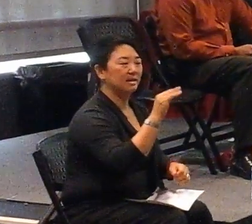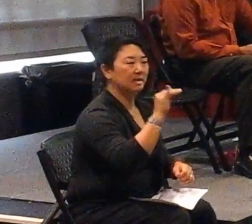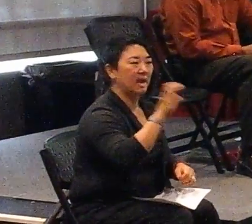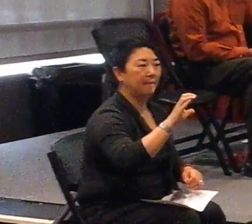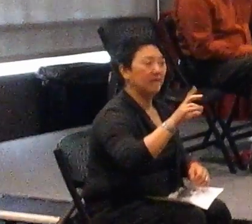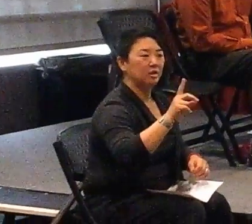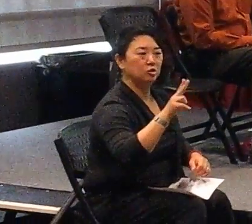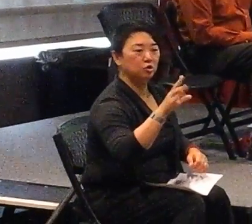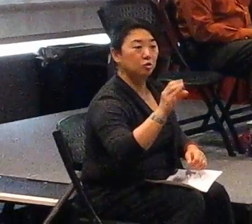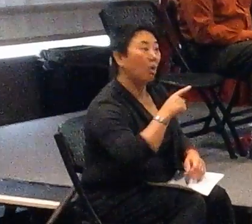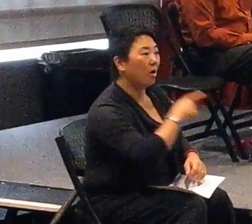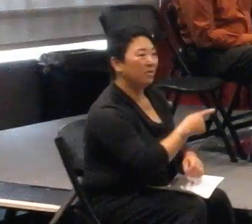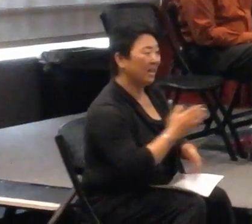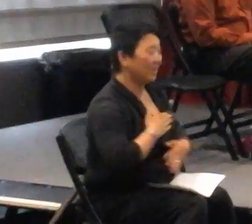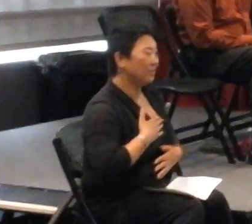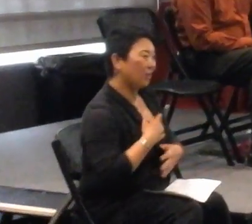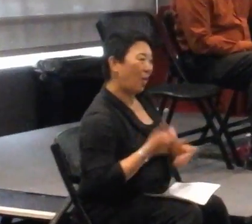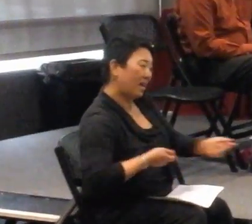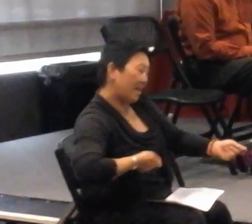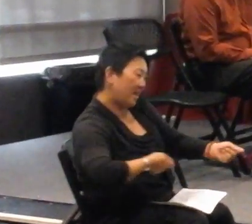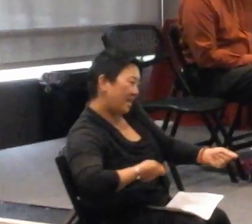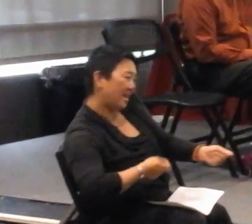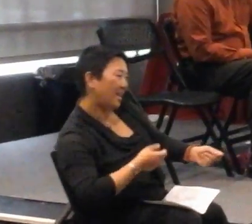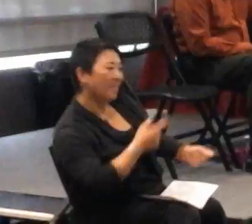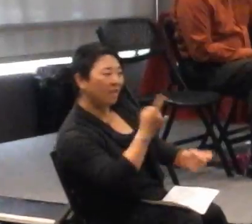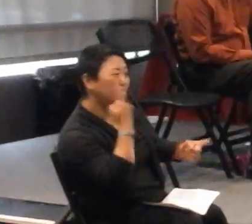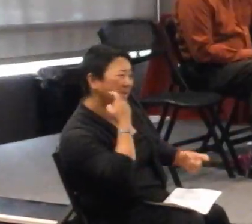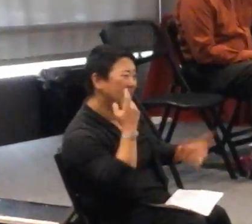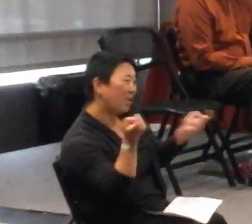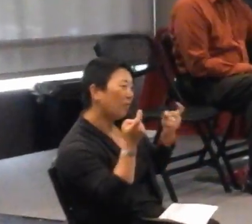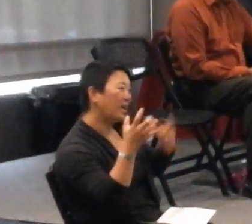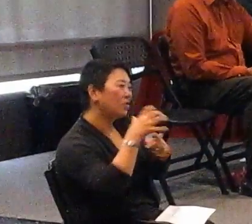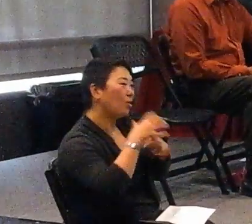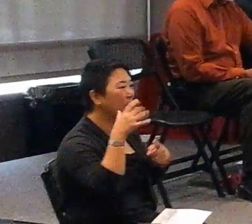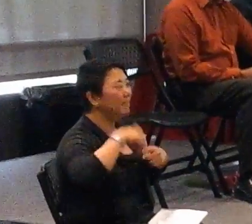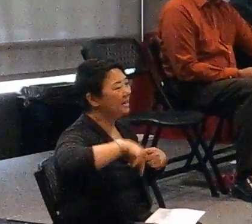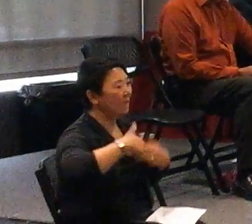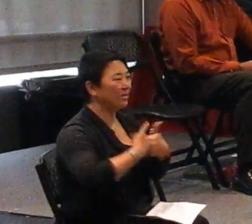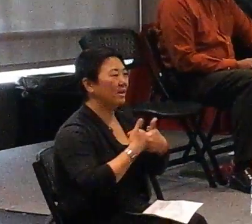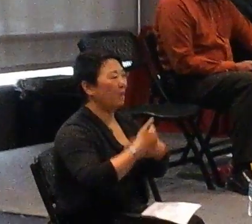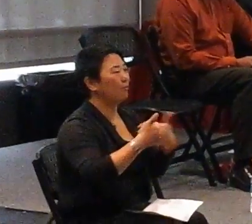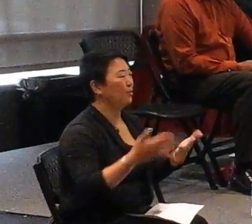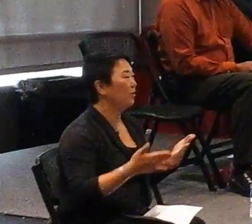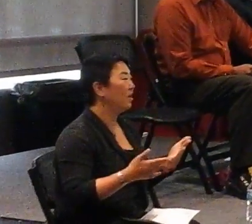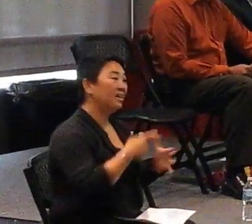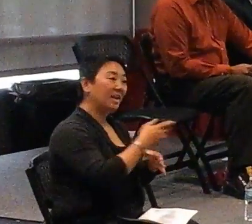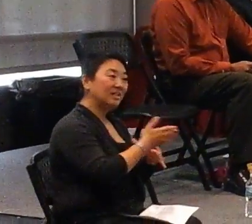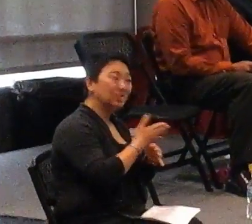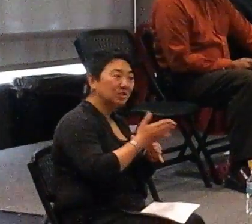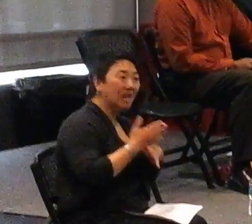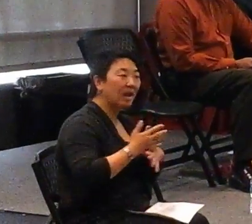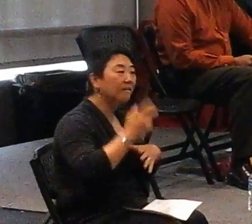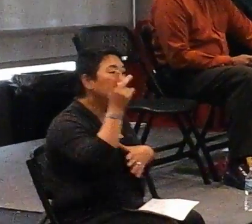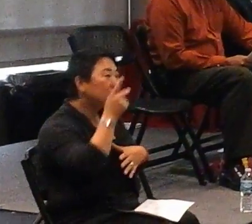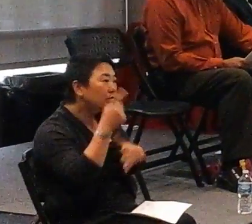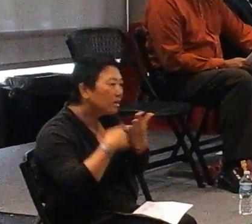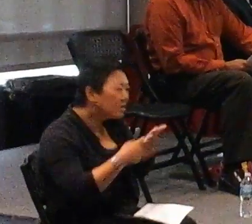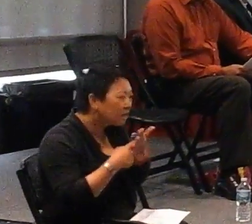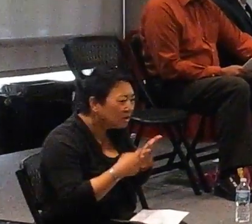their billiards craft. They recently won a tournament in the game room downstairs. Sharing in